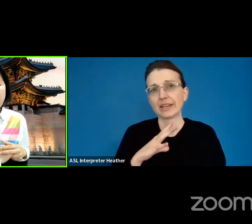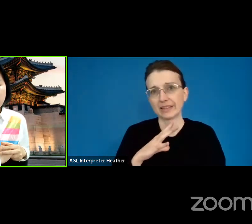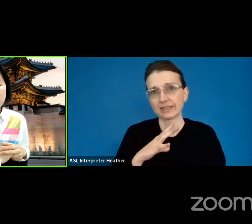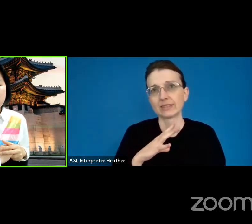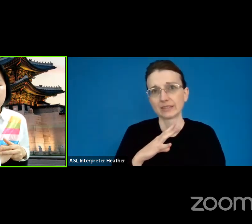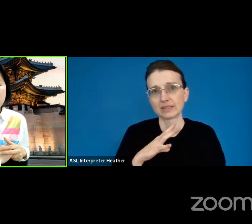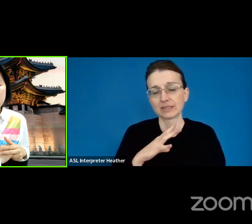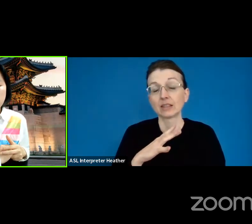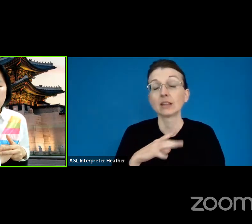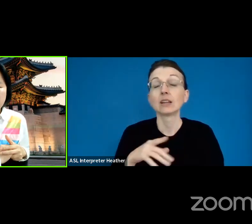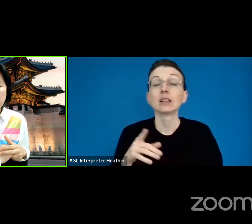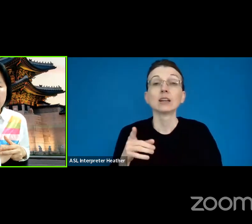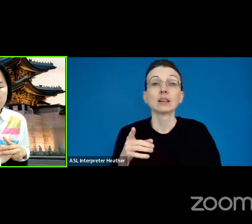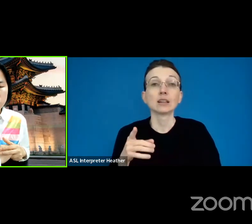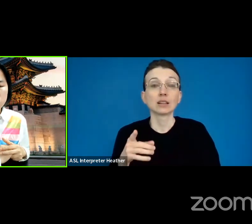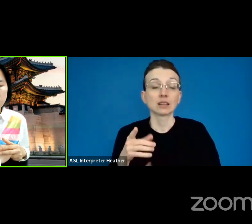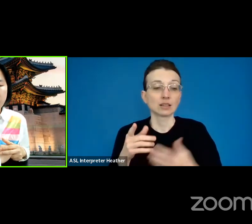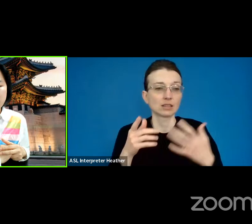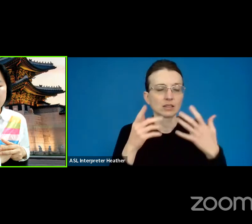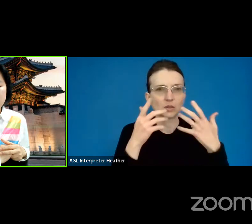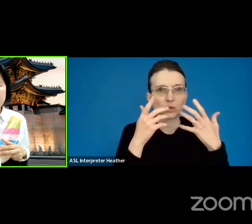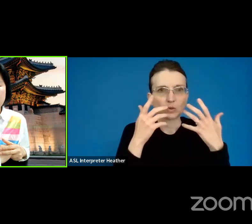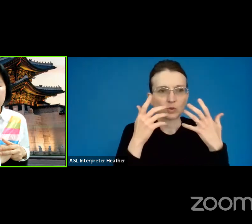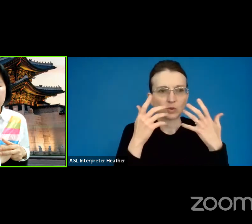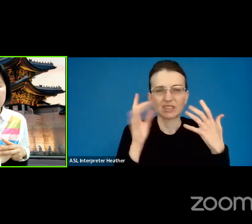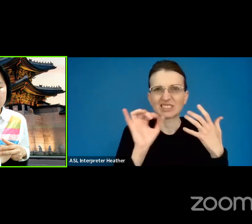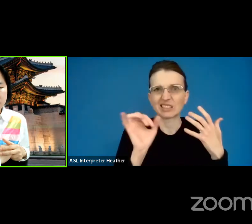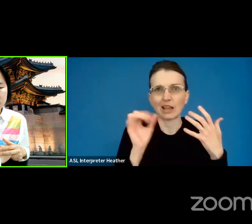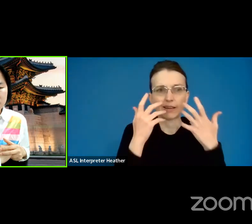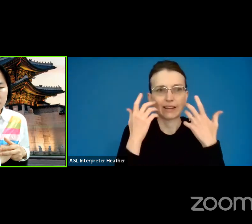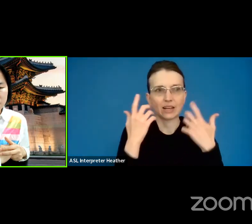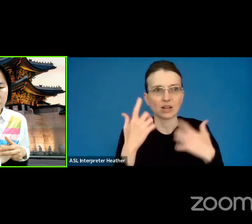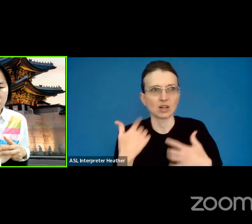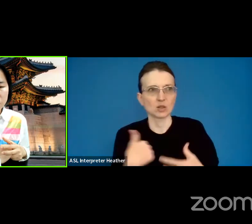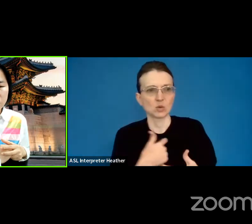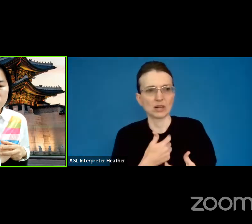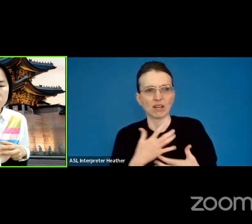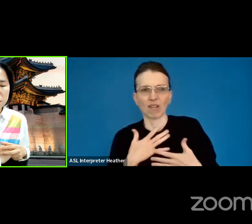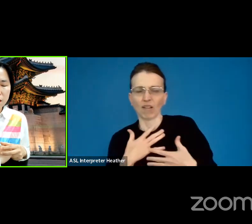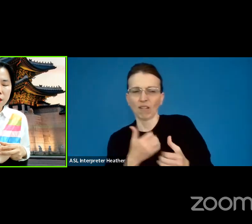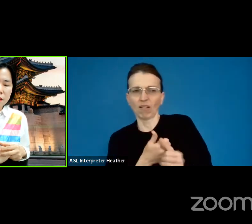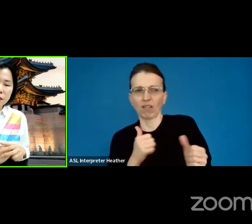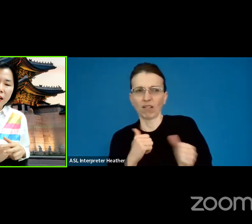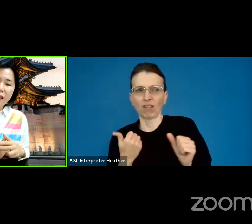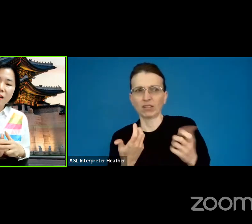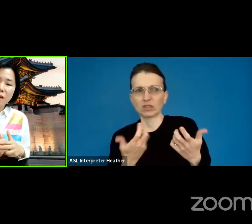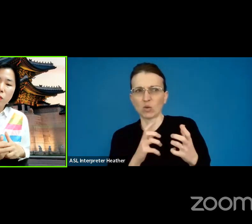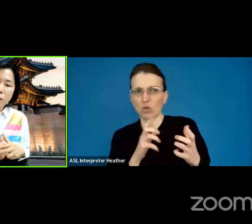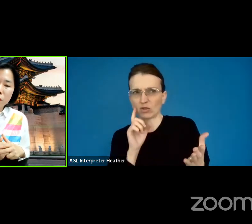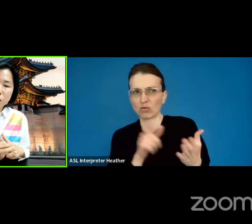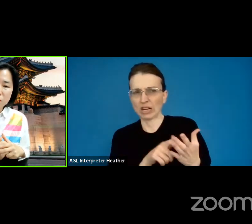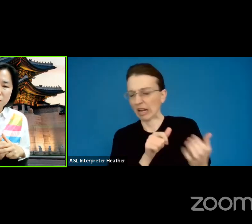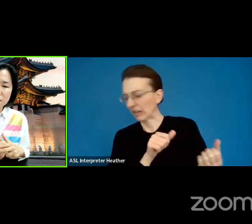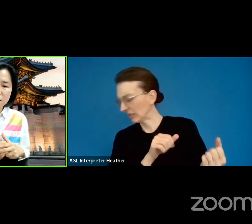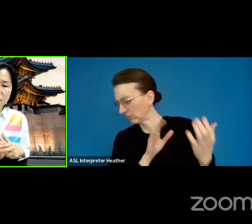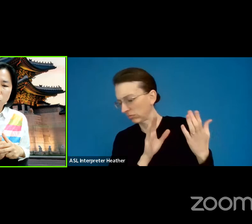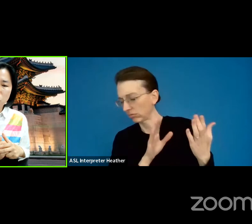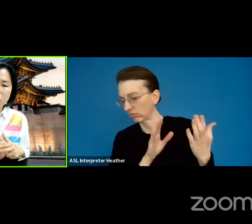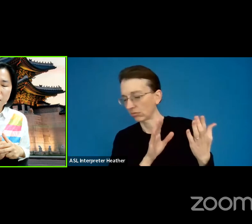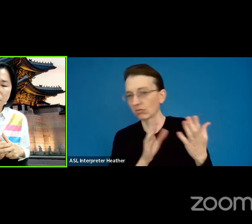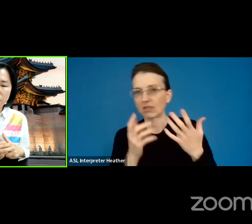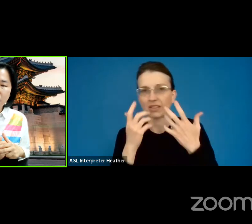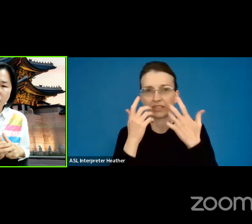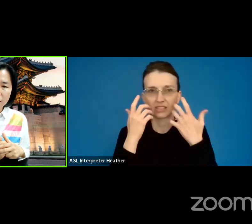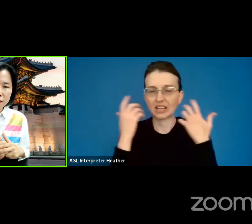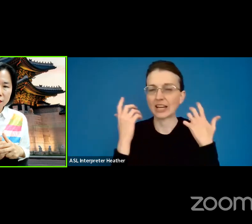as tigers we fear to face. Of course, the tiger refuses to